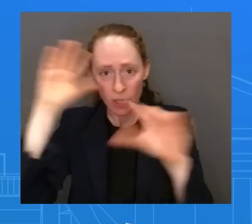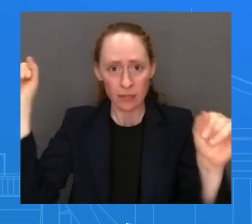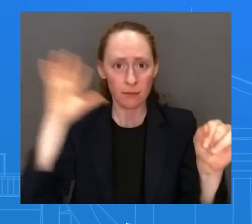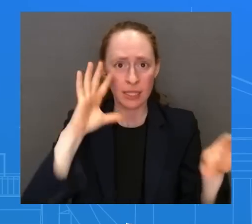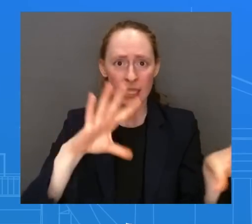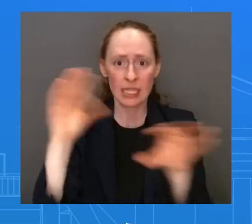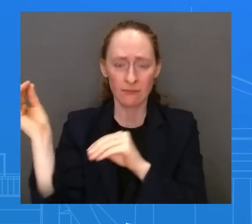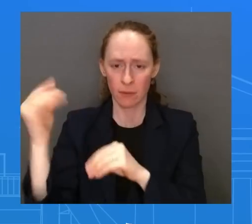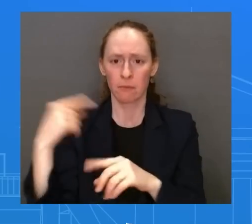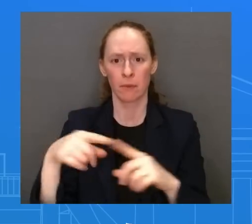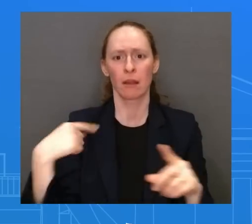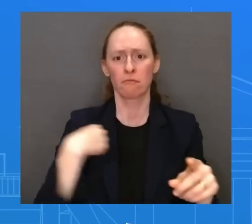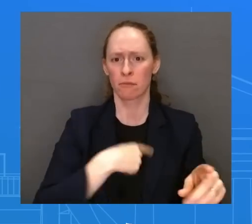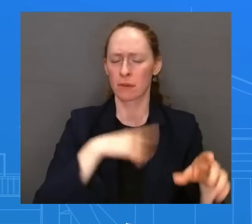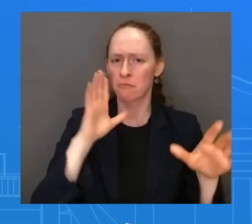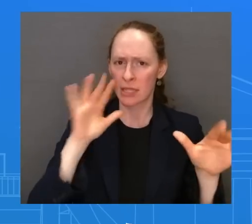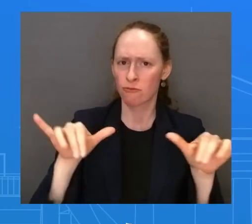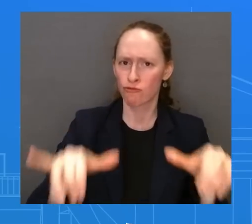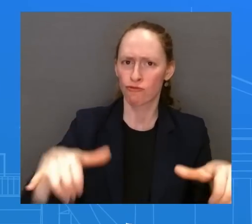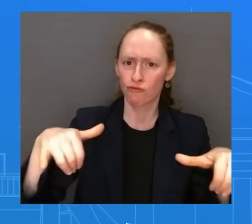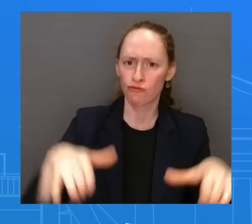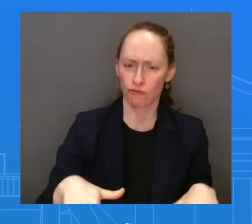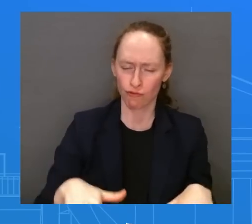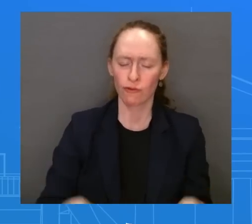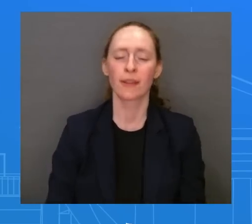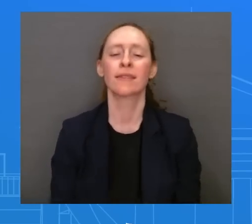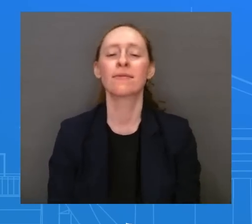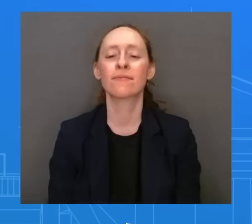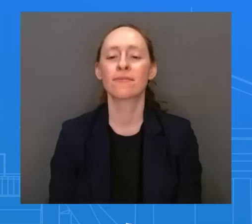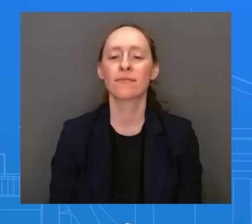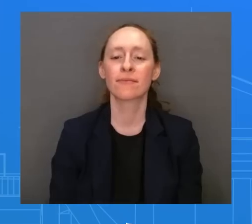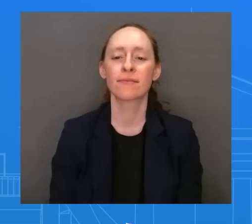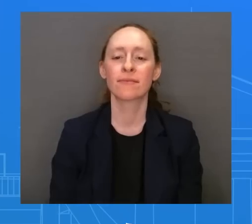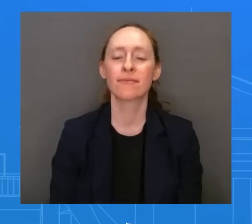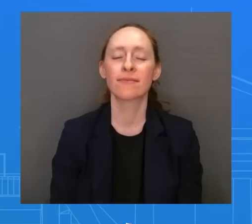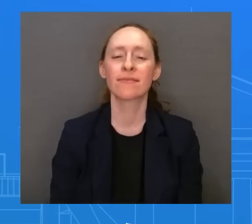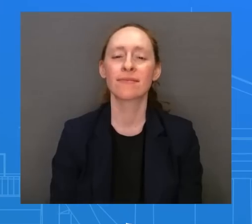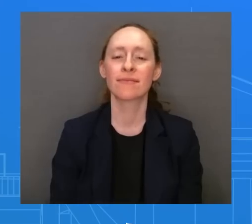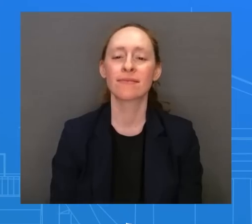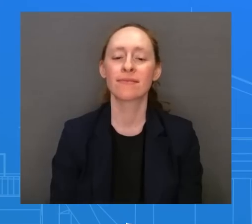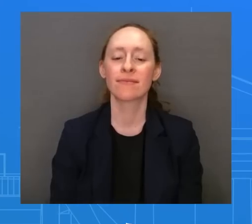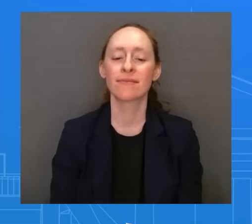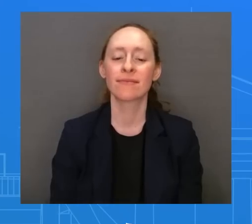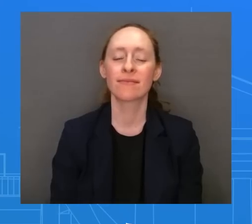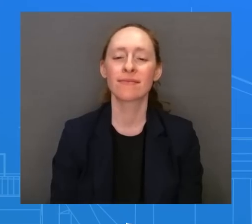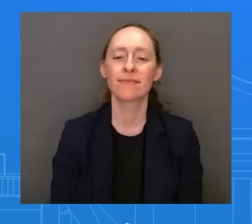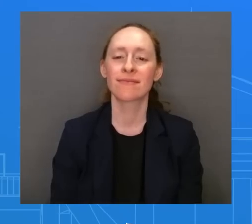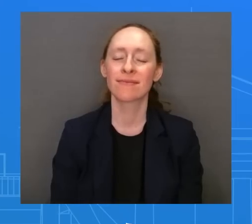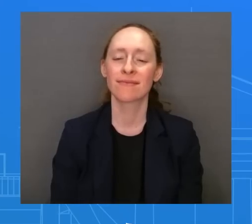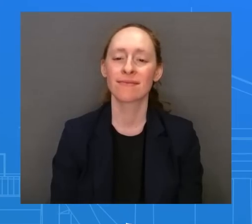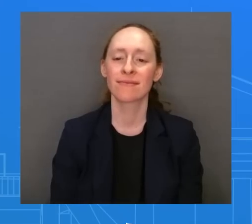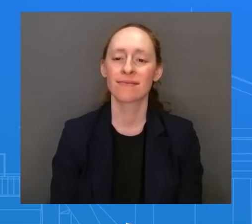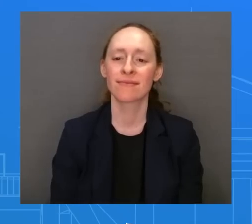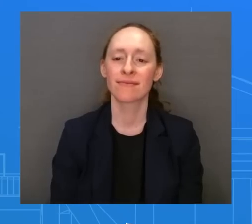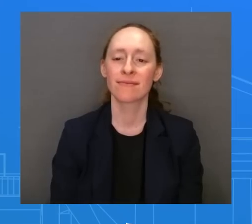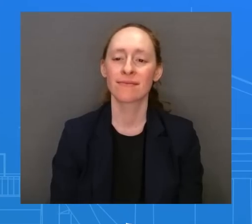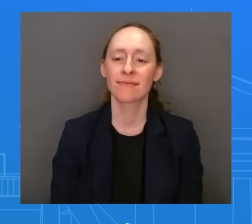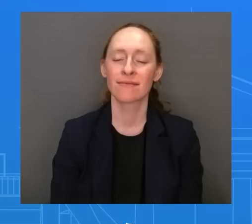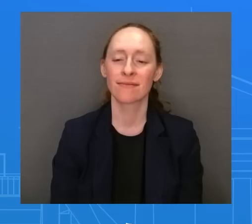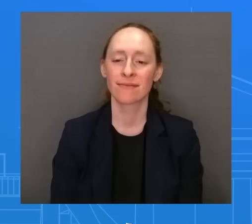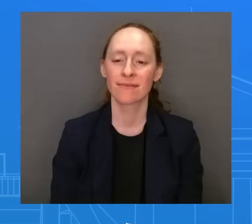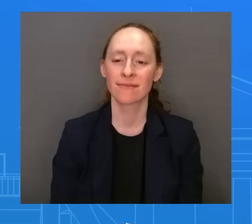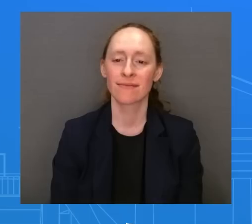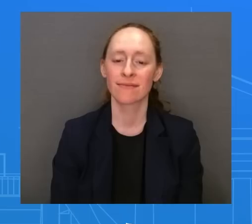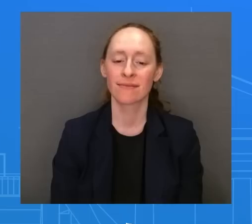we'll we'll still continue with the briefing uh so just so so we can go quickly here I want to give you guys a week